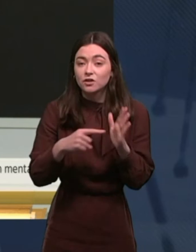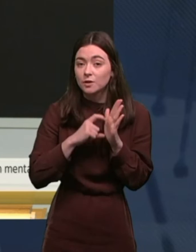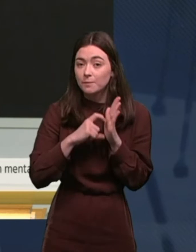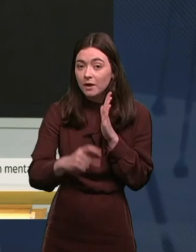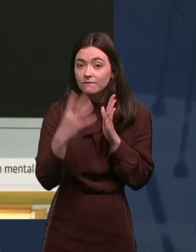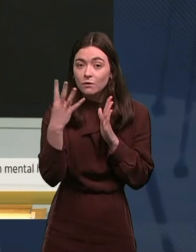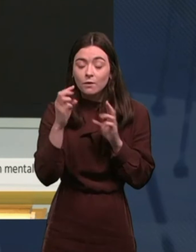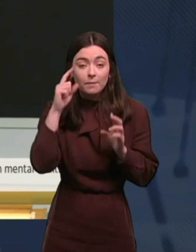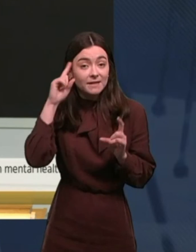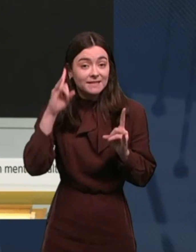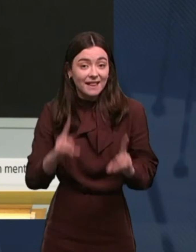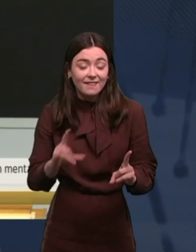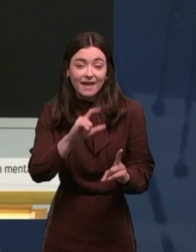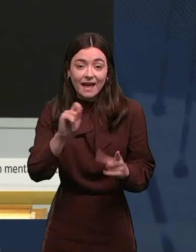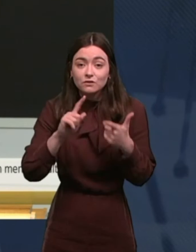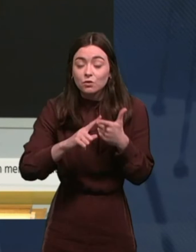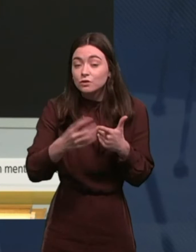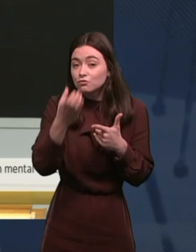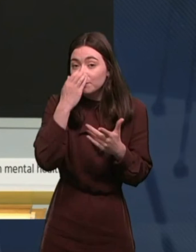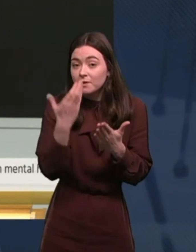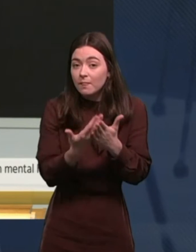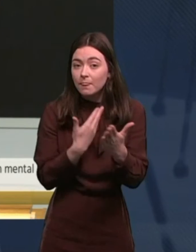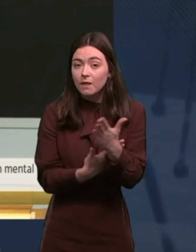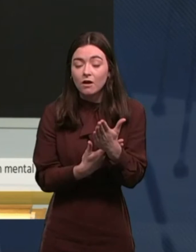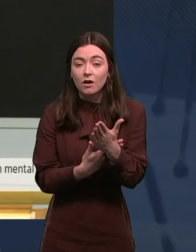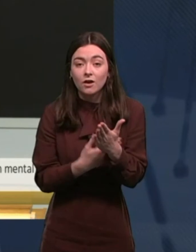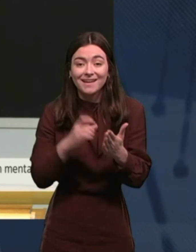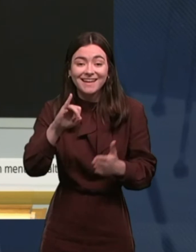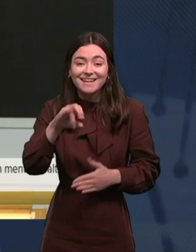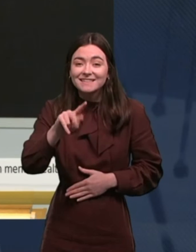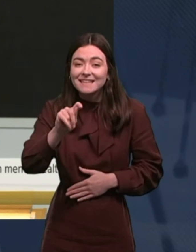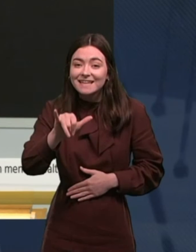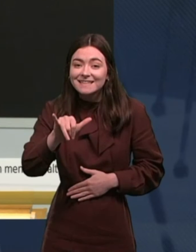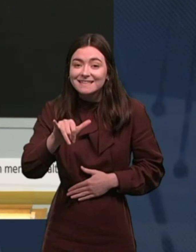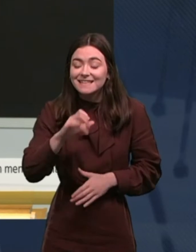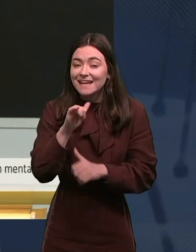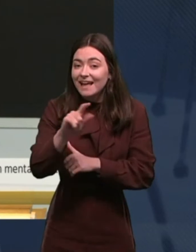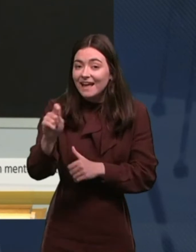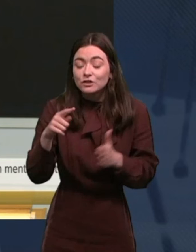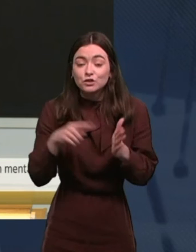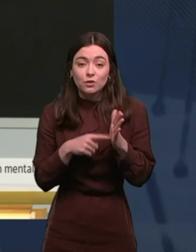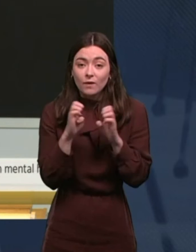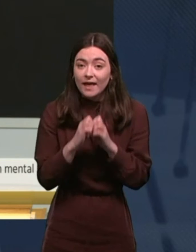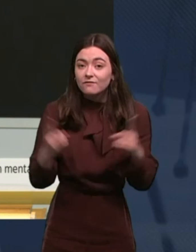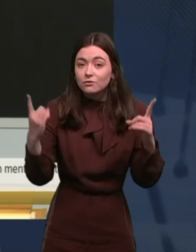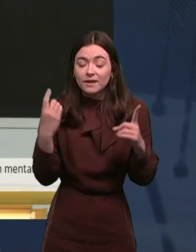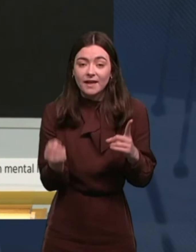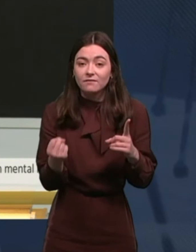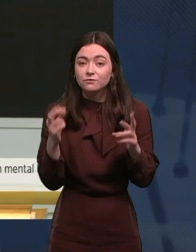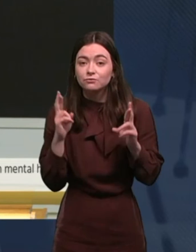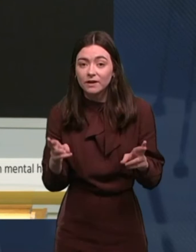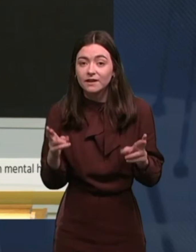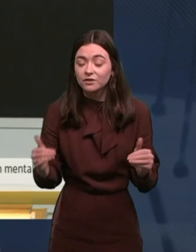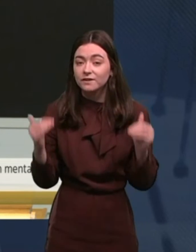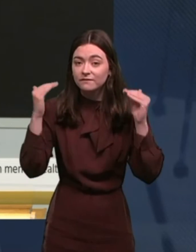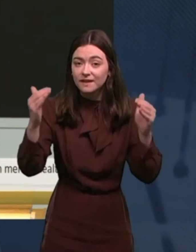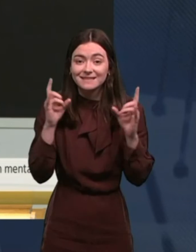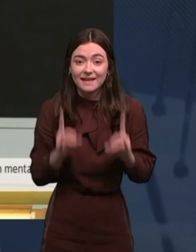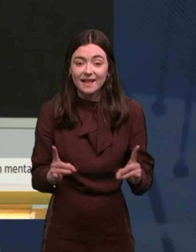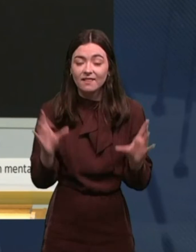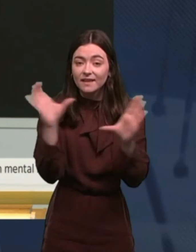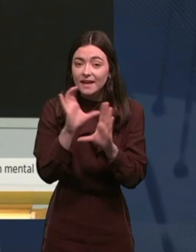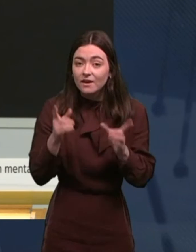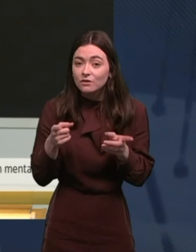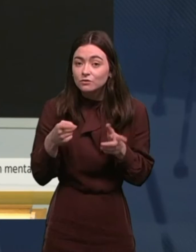Act or the Criminal Law Insanity Act. So every single other person will have the right to have their advanced healthcare directives